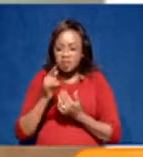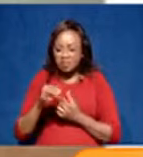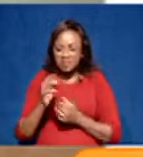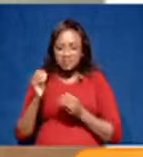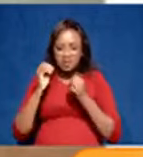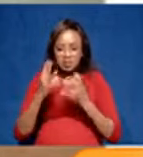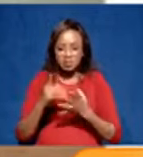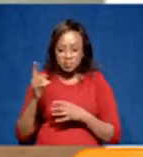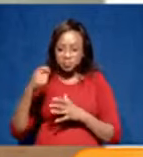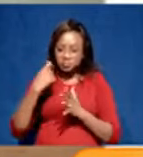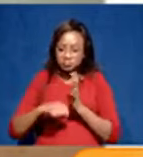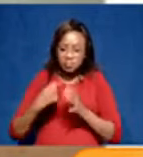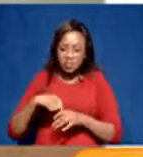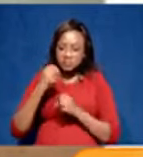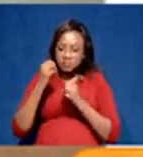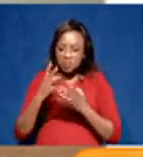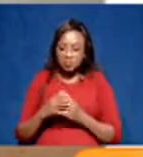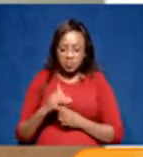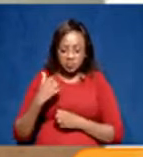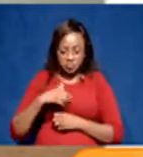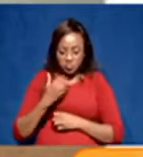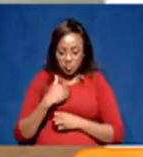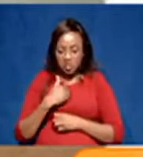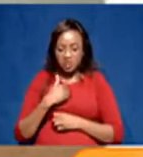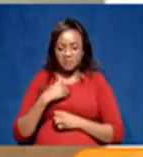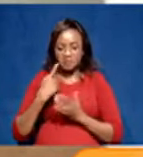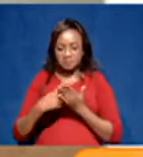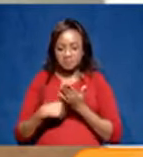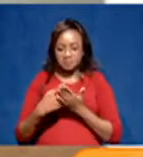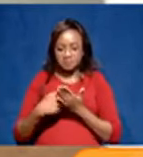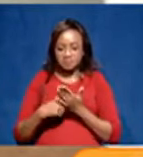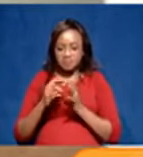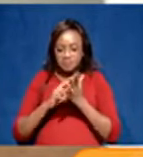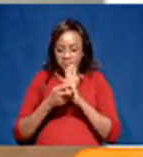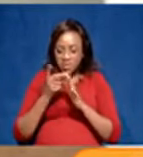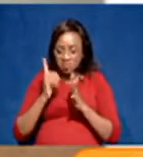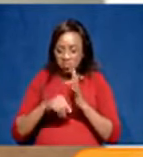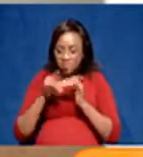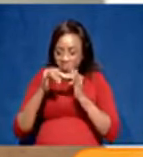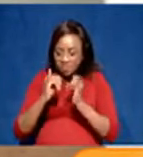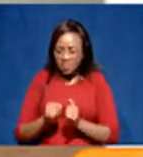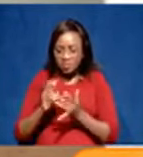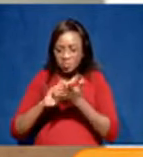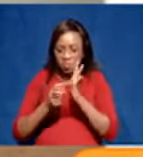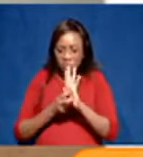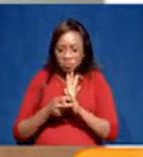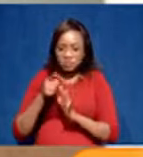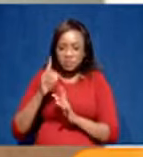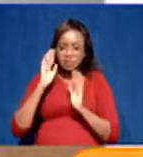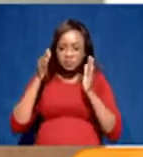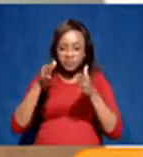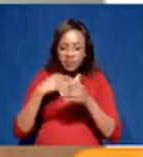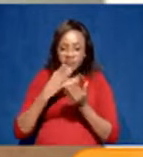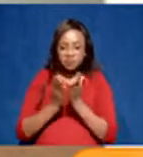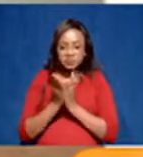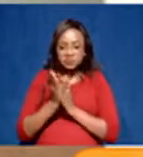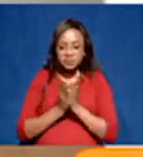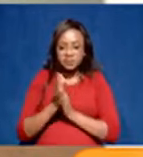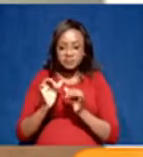charging us? We have had those discussions. So the extension of the new contracts that we are going into, which is service and maintenance, is for